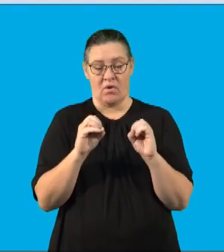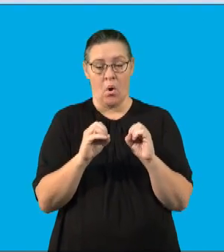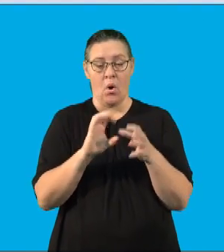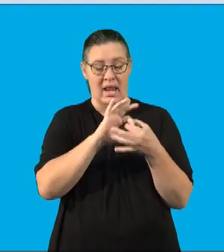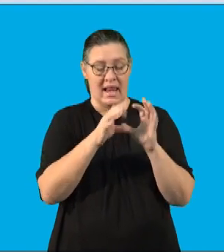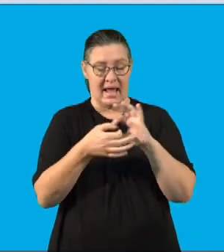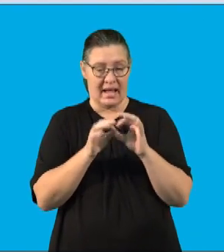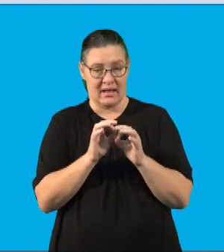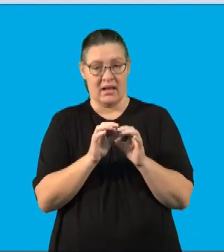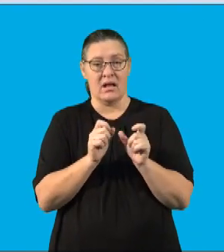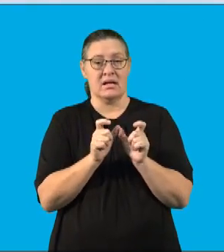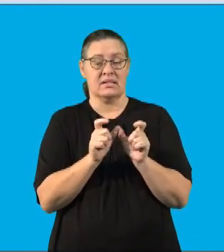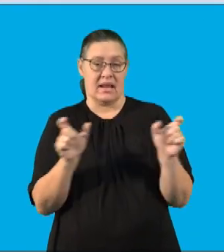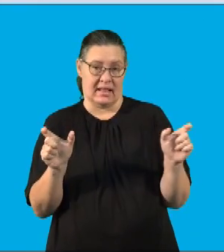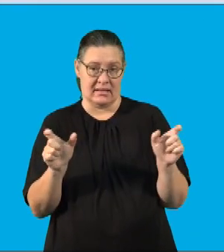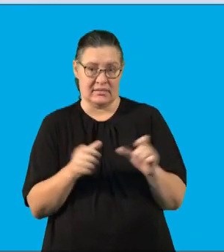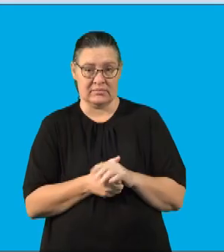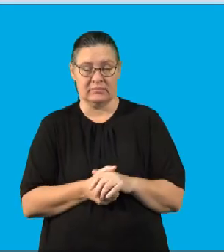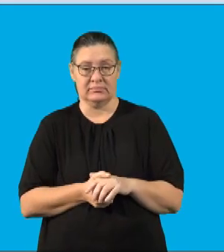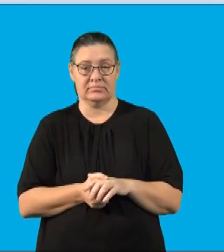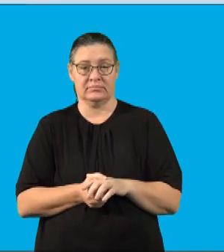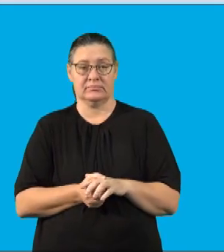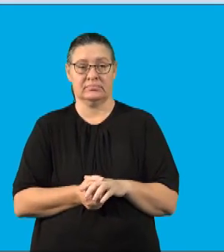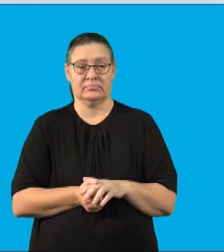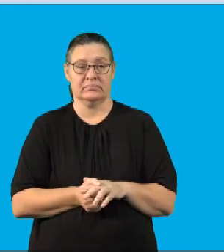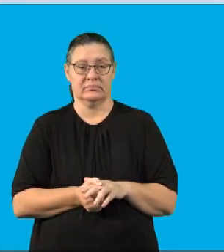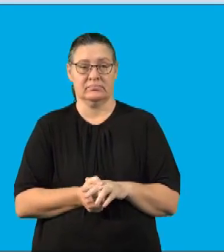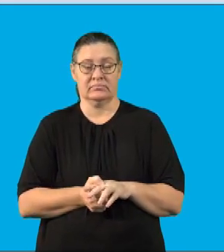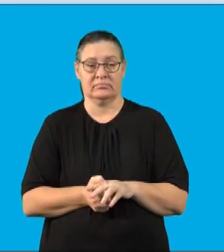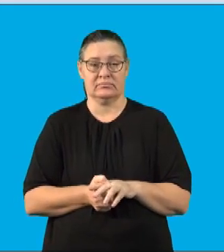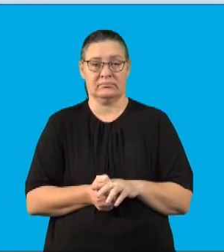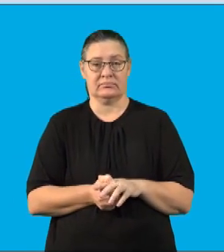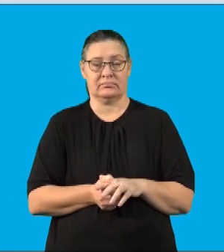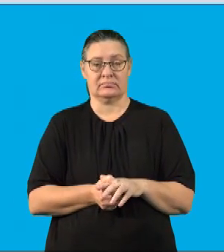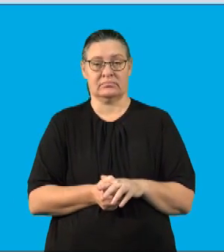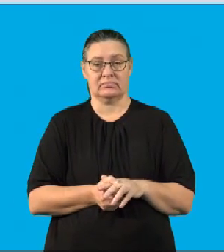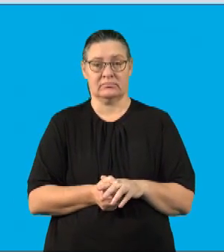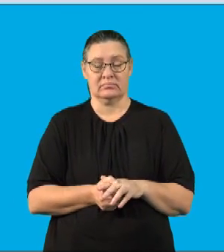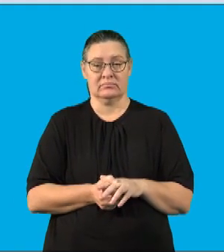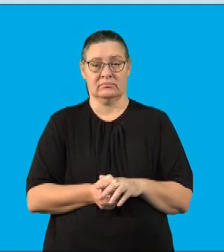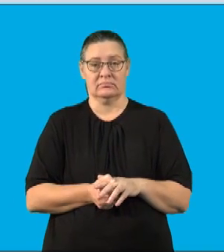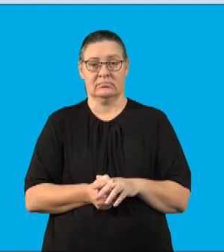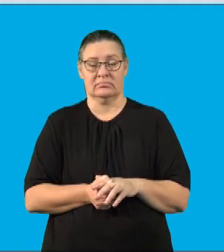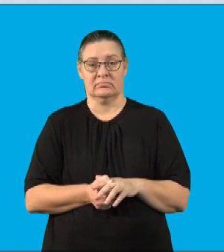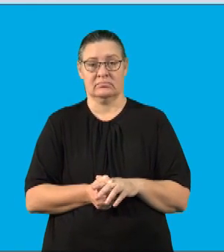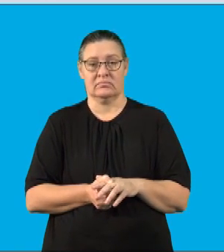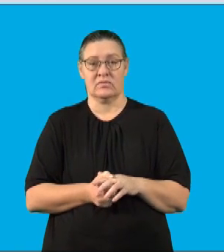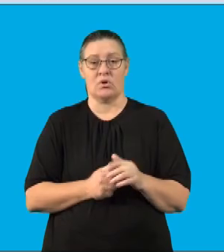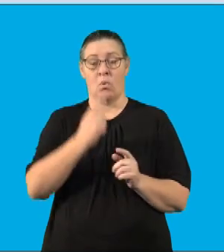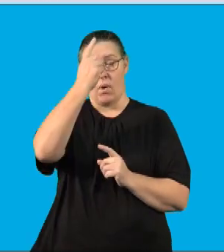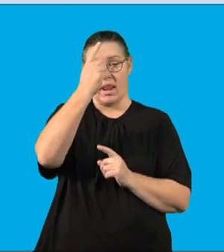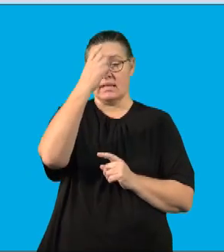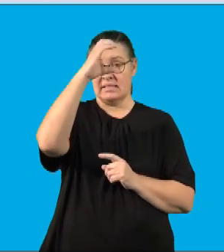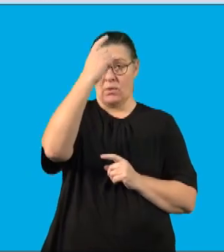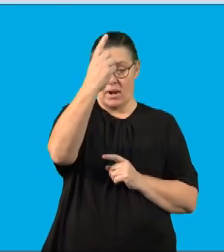length it's the size of the molecule or the length of this molecule as we are seeing here. One has 1